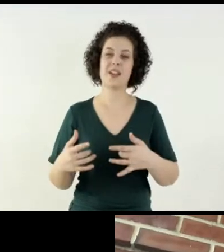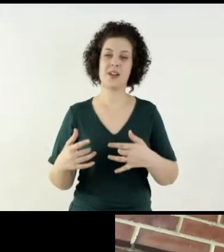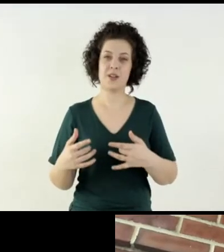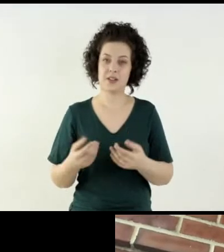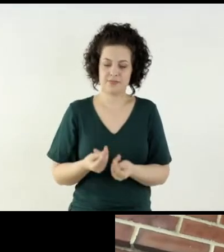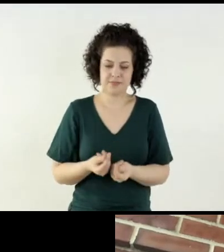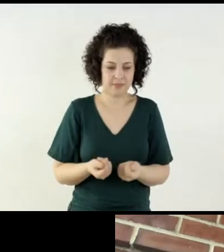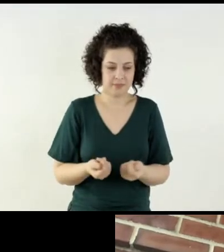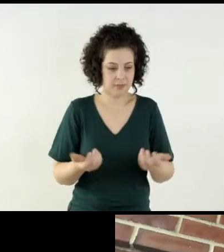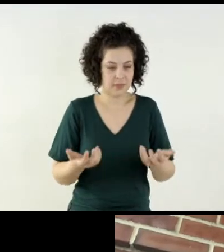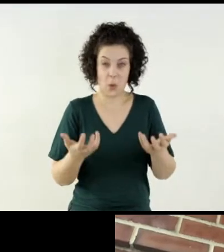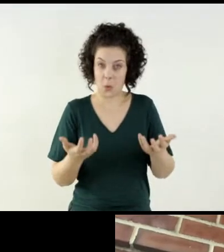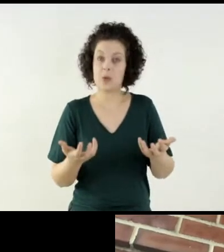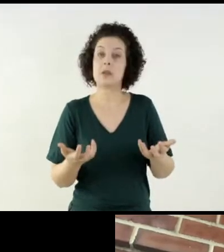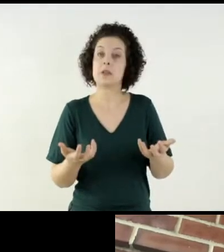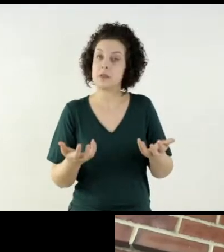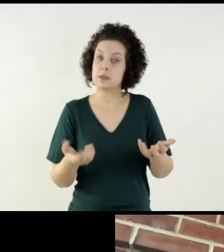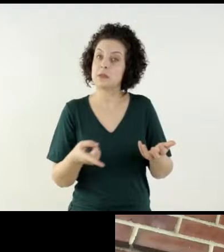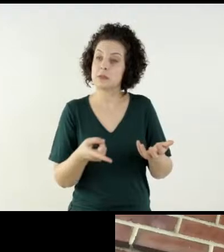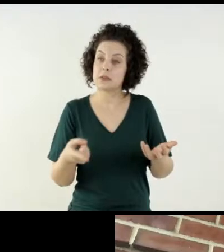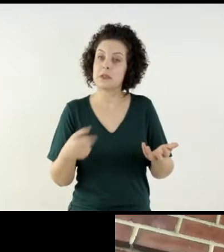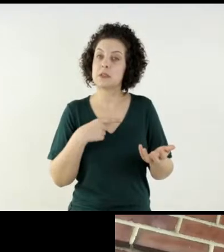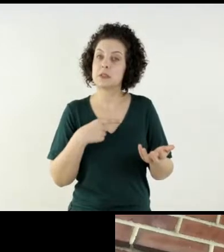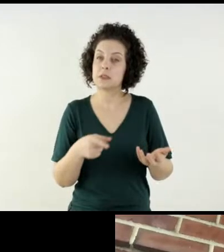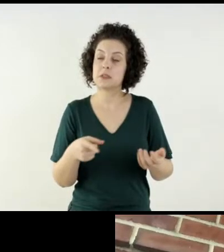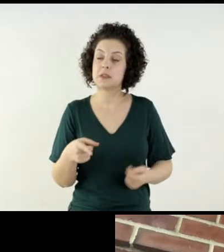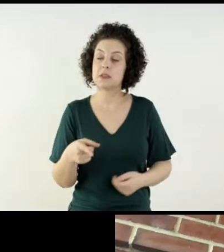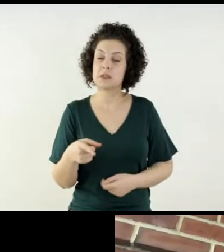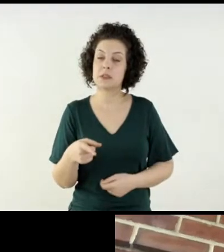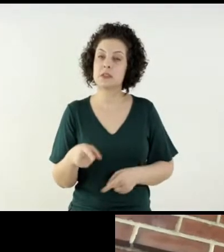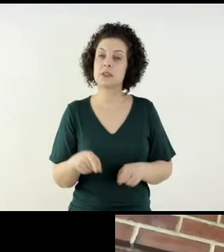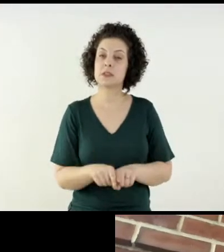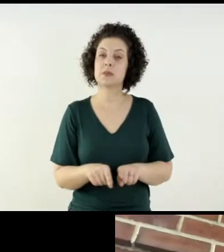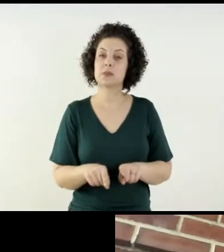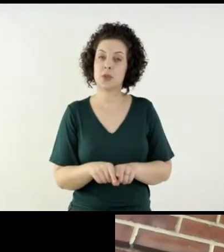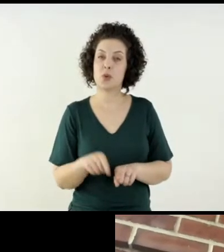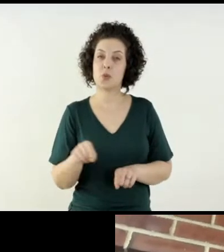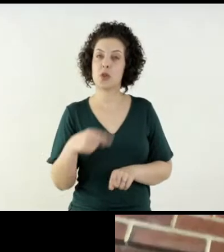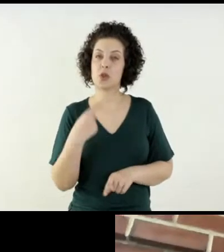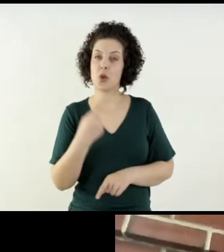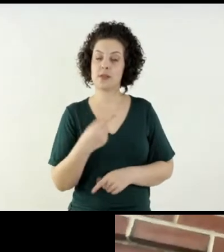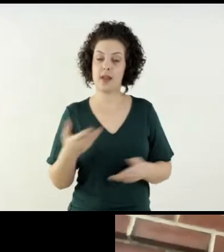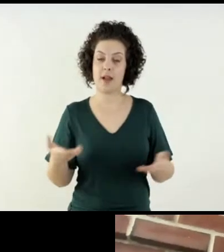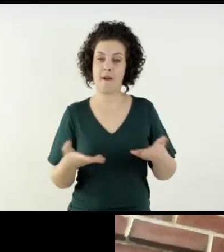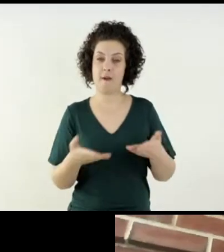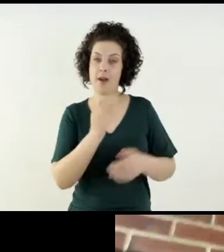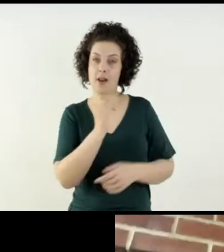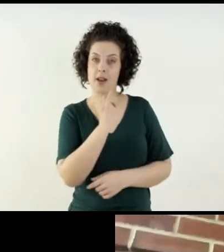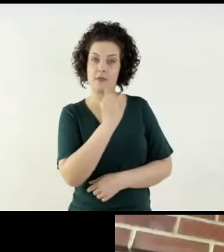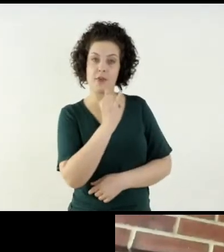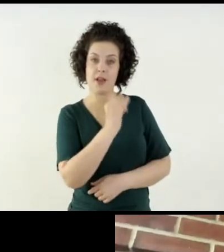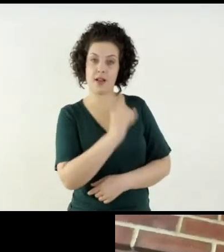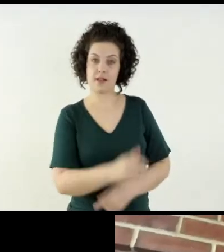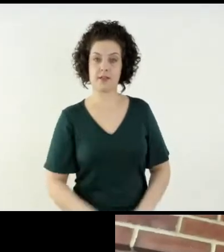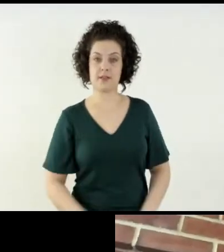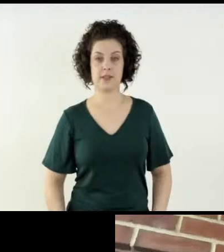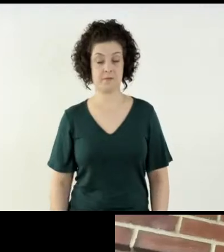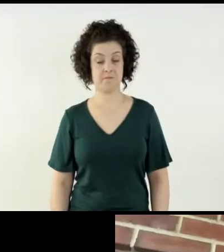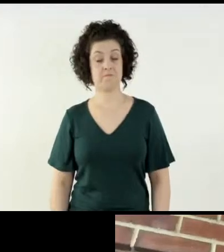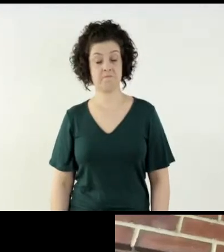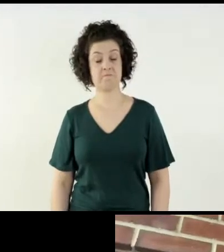is, and that's what we were just talking right now, and you are trying to explain, that it